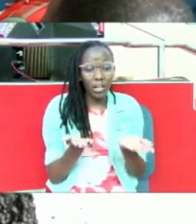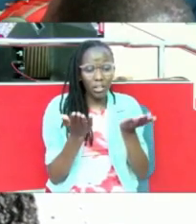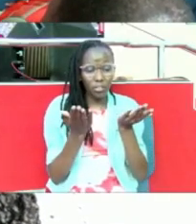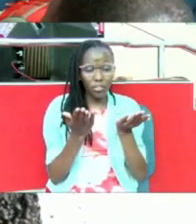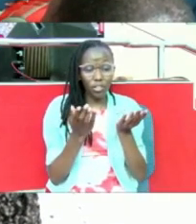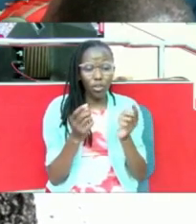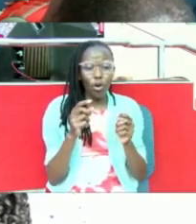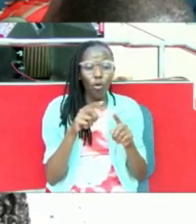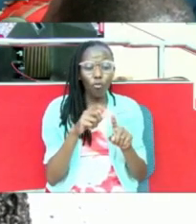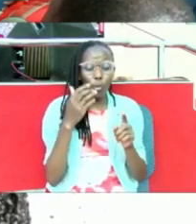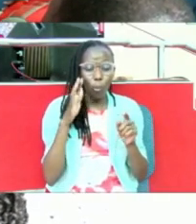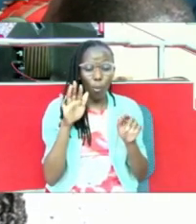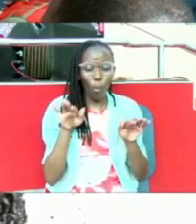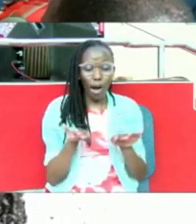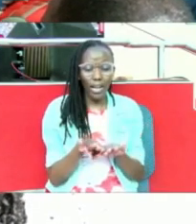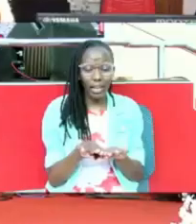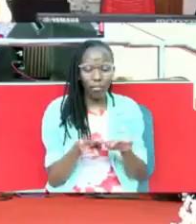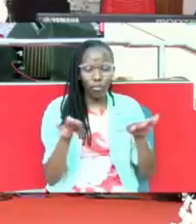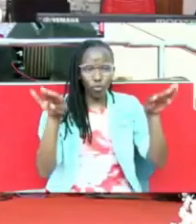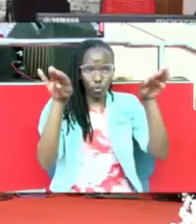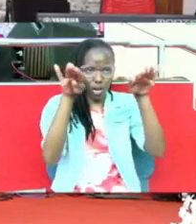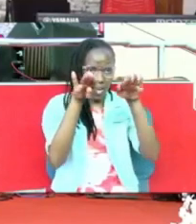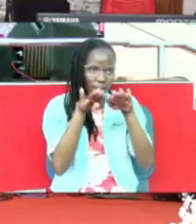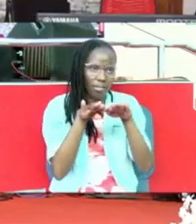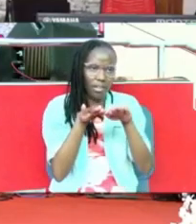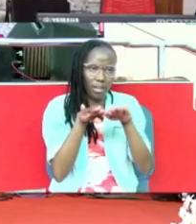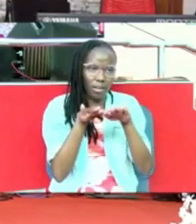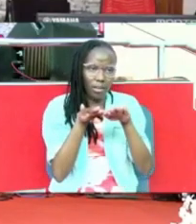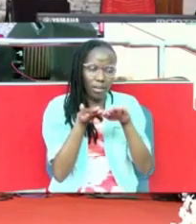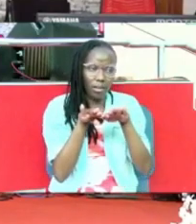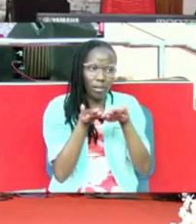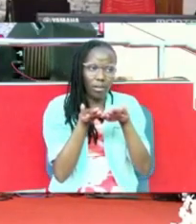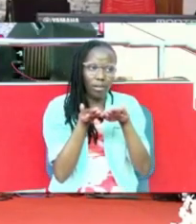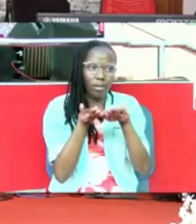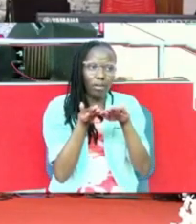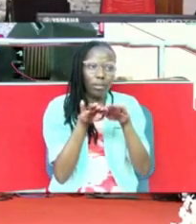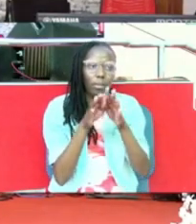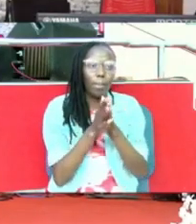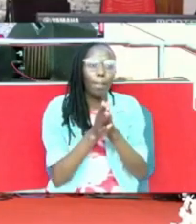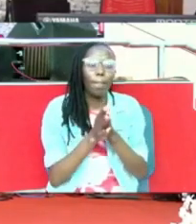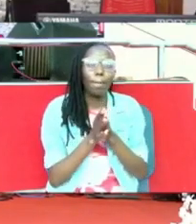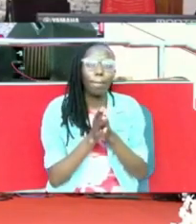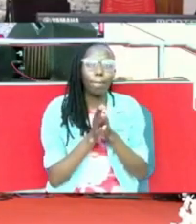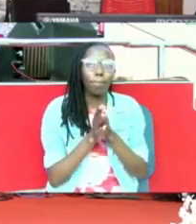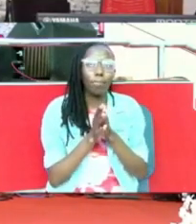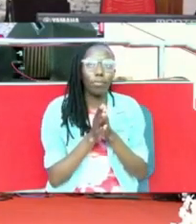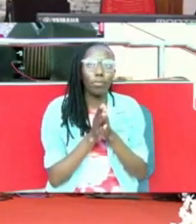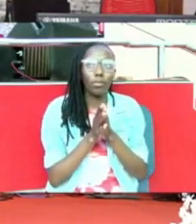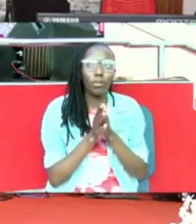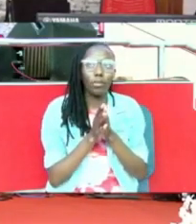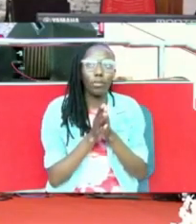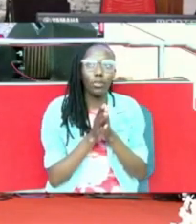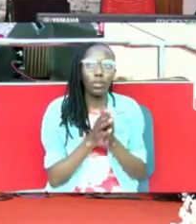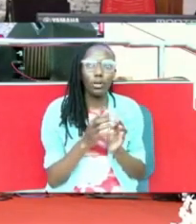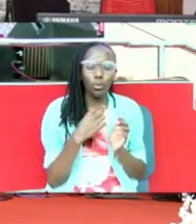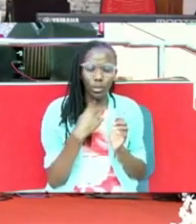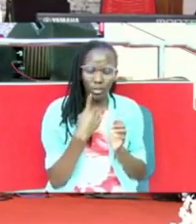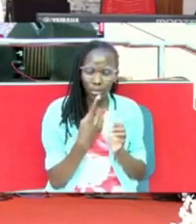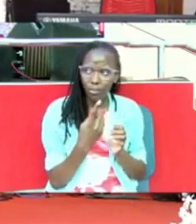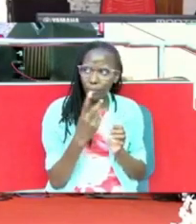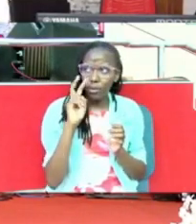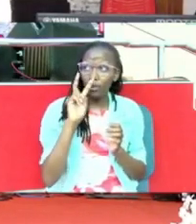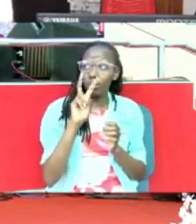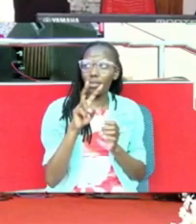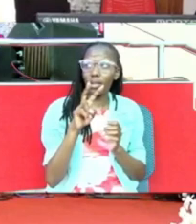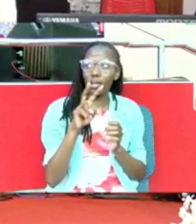yeye anajishughulisha sana na kuweza kutuinua kutoka kiwango kimoja mpaka kingine. And finally, we have seen that victory is assured when we have